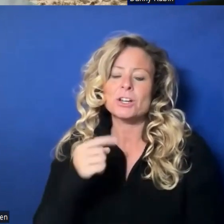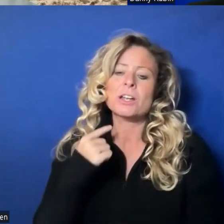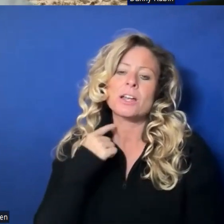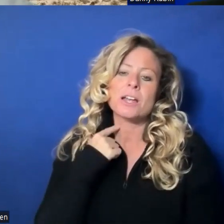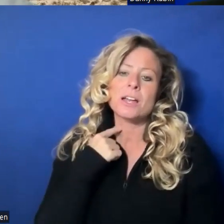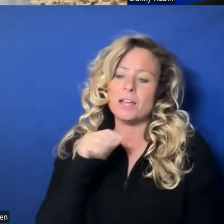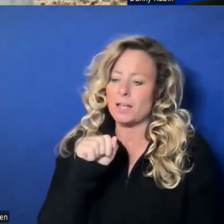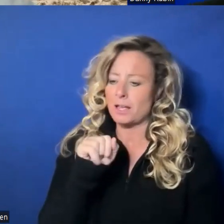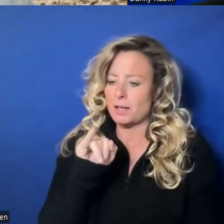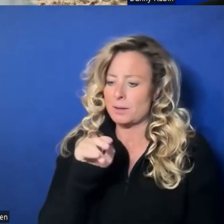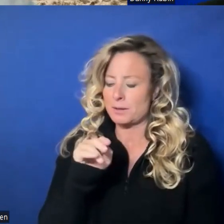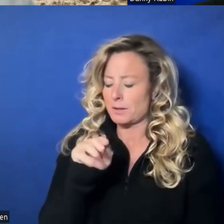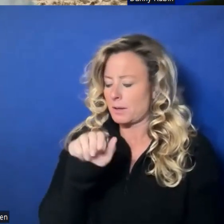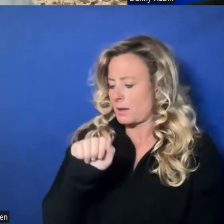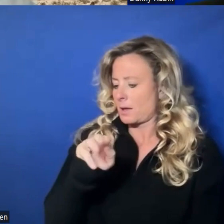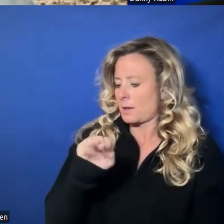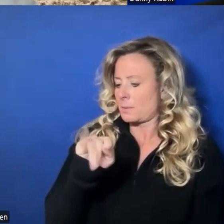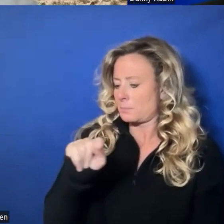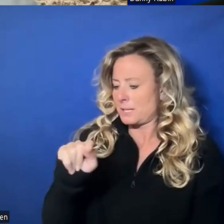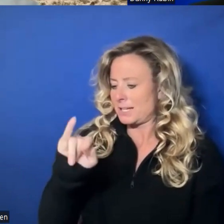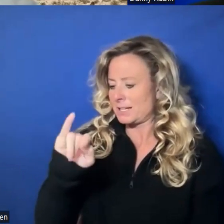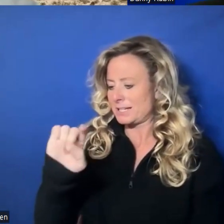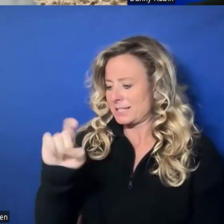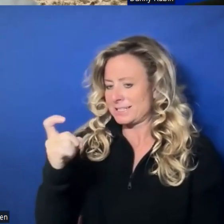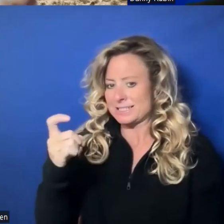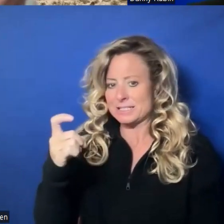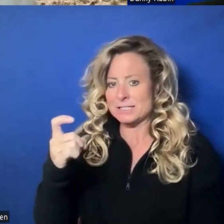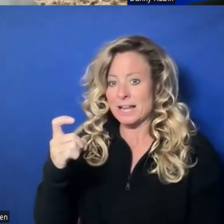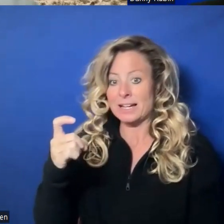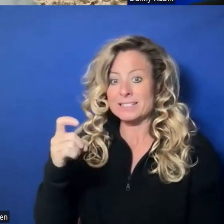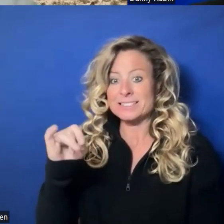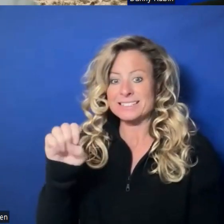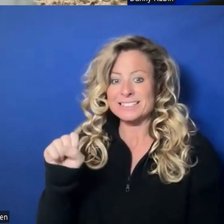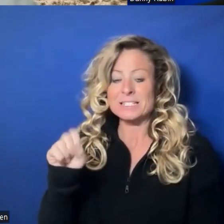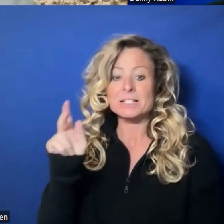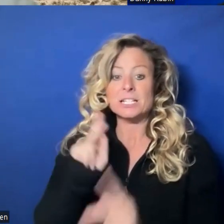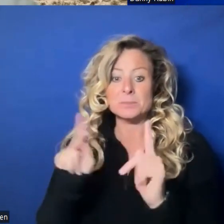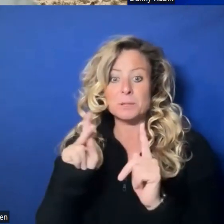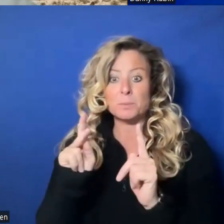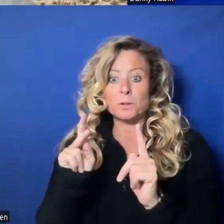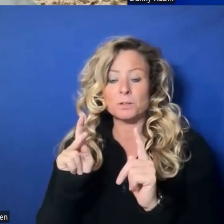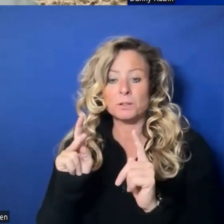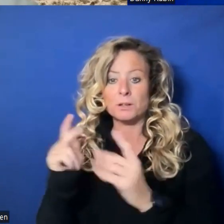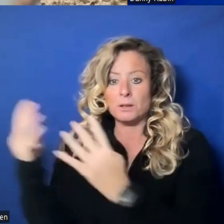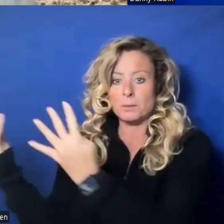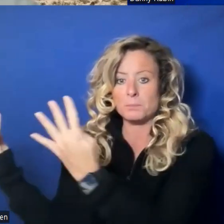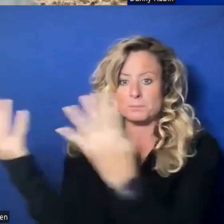Excels. Okay, why? Because people passing behind my desk,